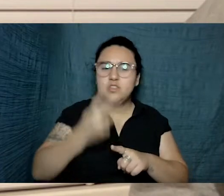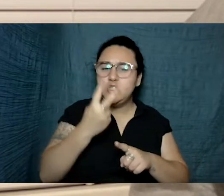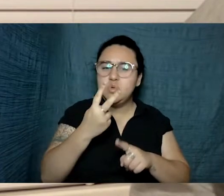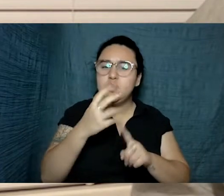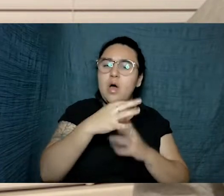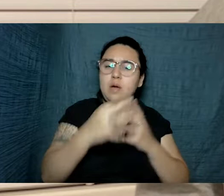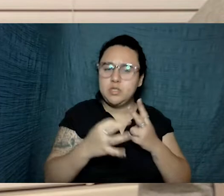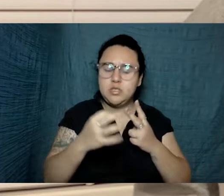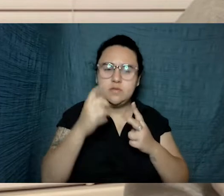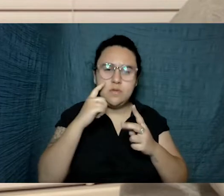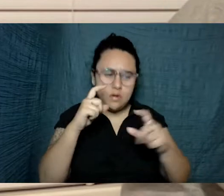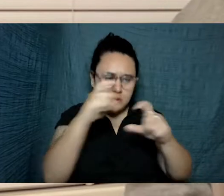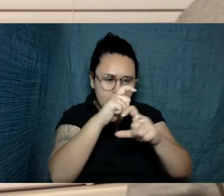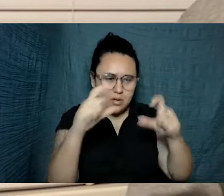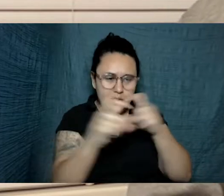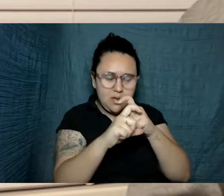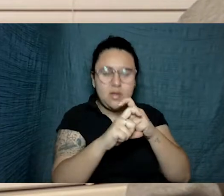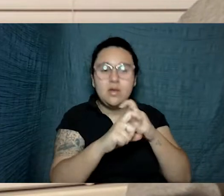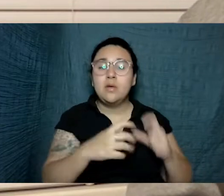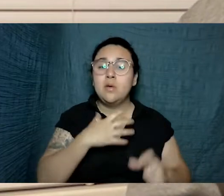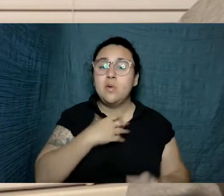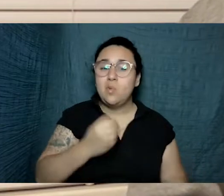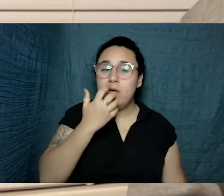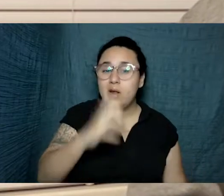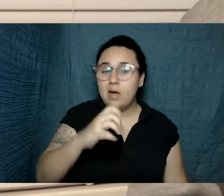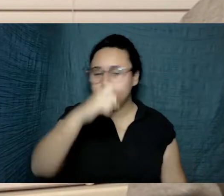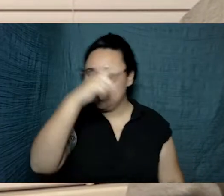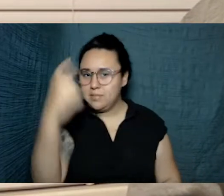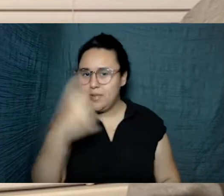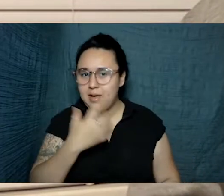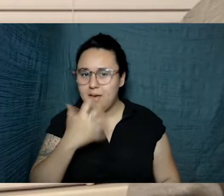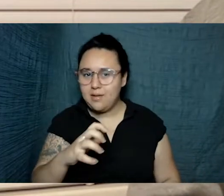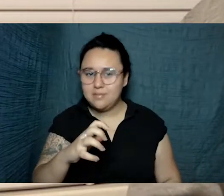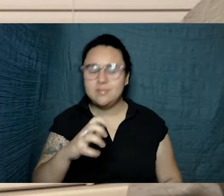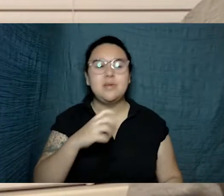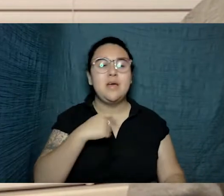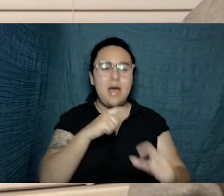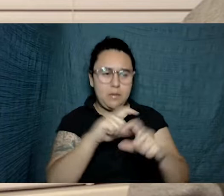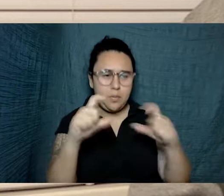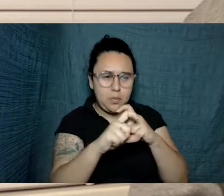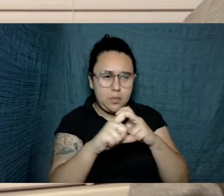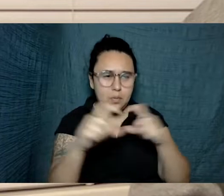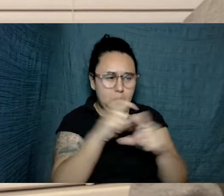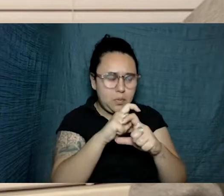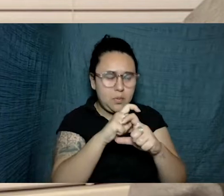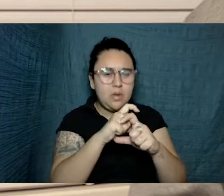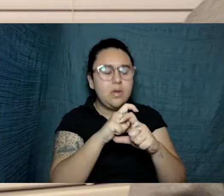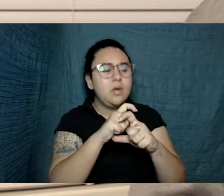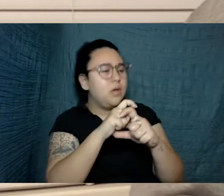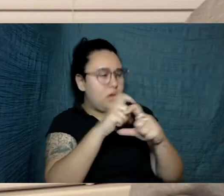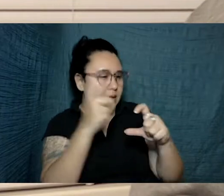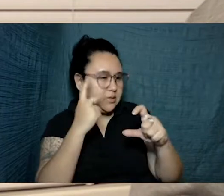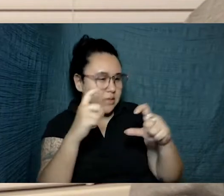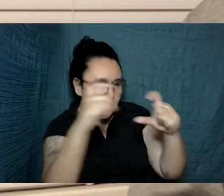options, white hot and black hot. I could toggle between the two with the button on my hand station. White hot lit the boy's body heat